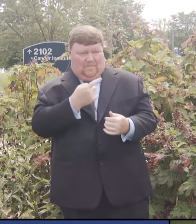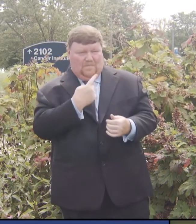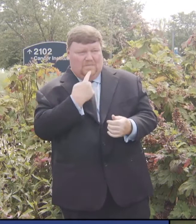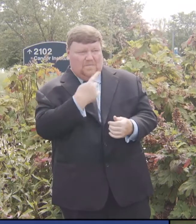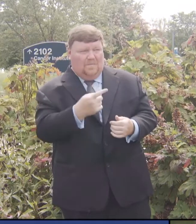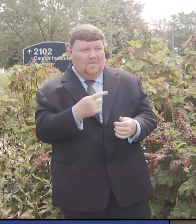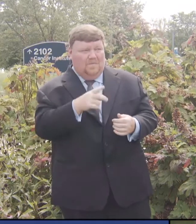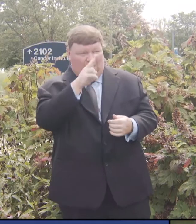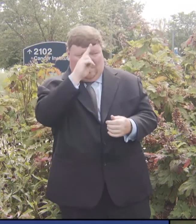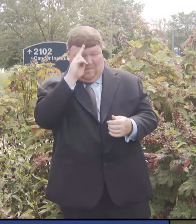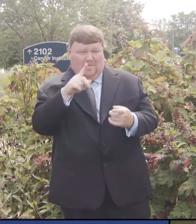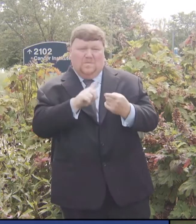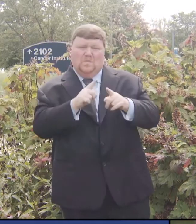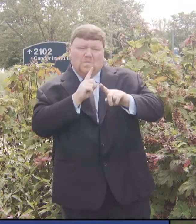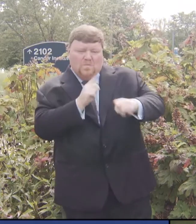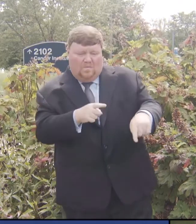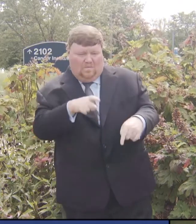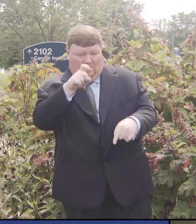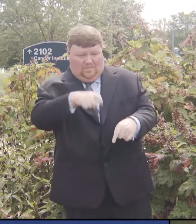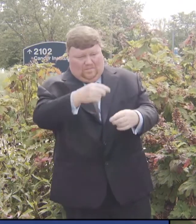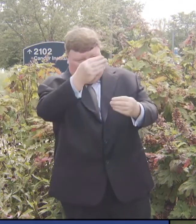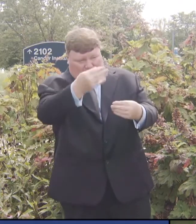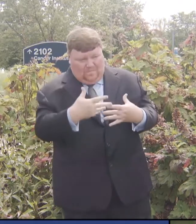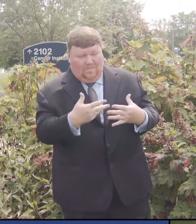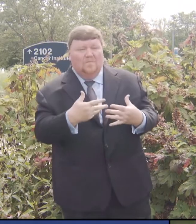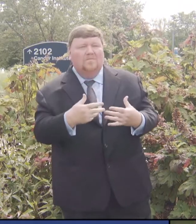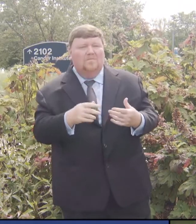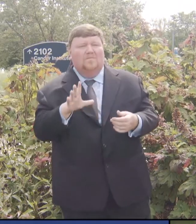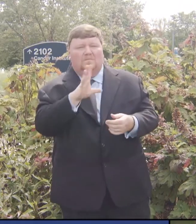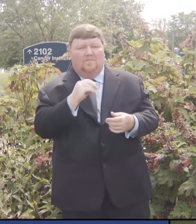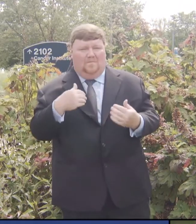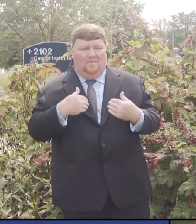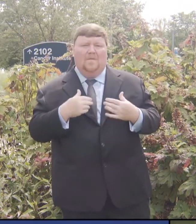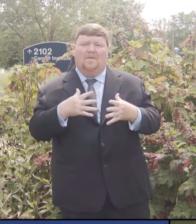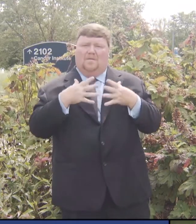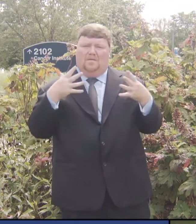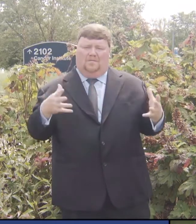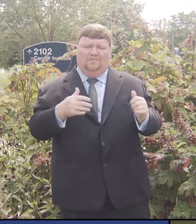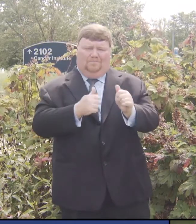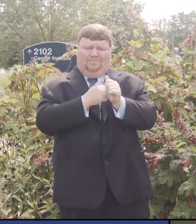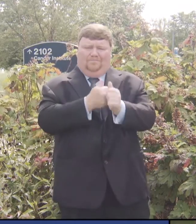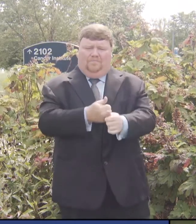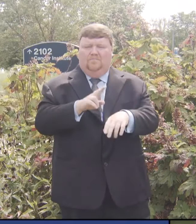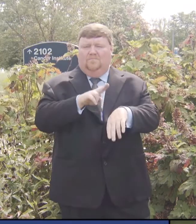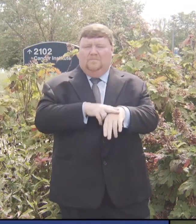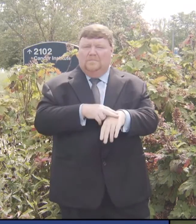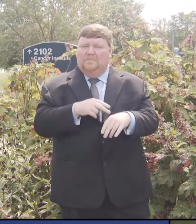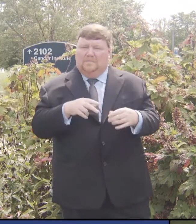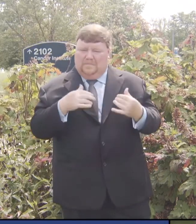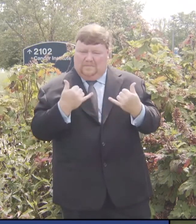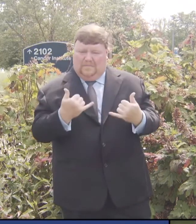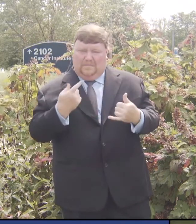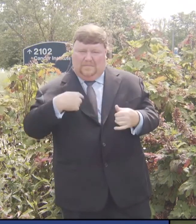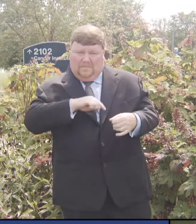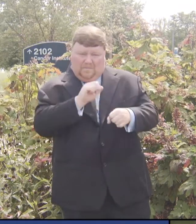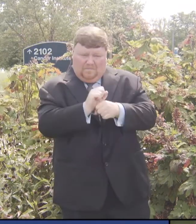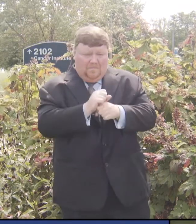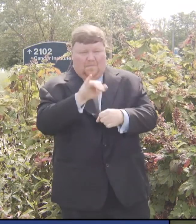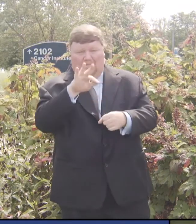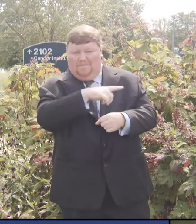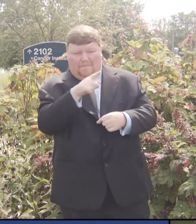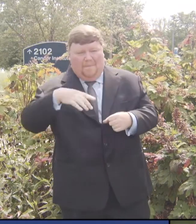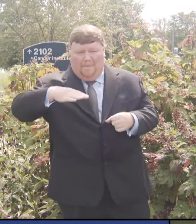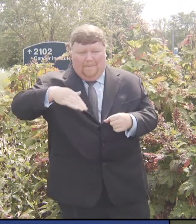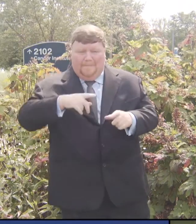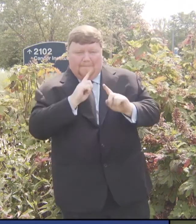an order to be reporting this data to us. And we've had a lot of compliance from our hospitals, but of course we're working really closely with the ones that haven't reported to